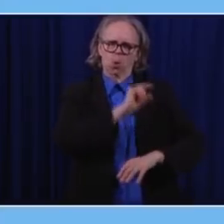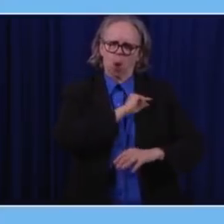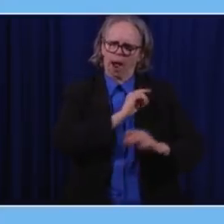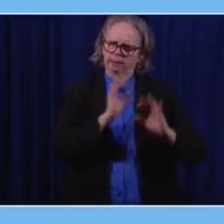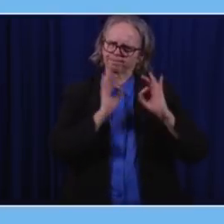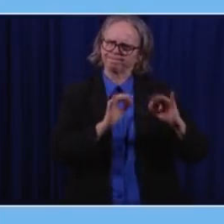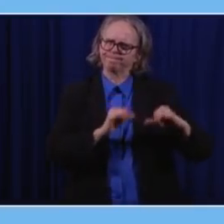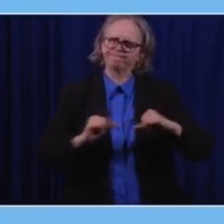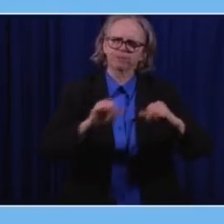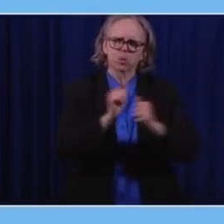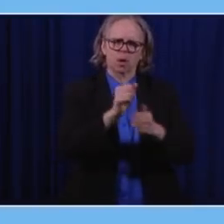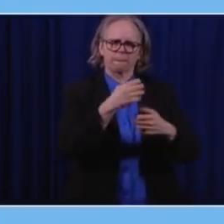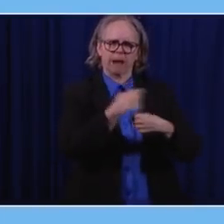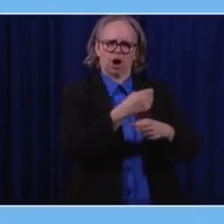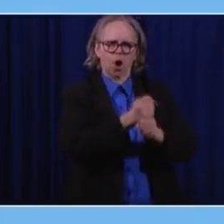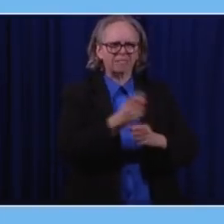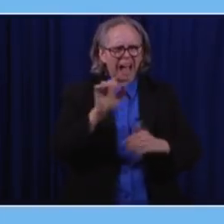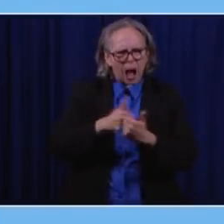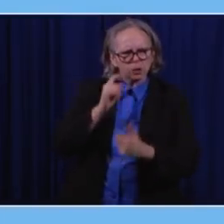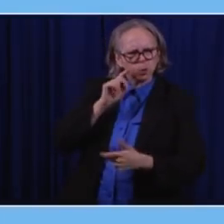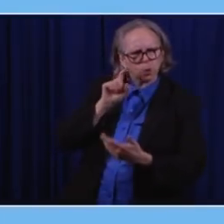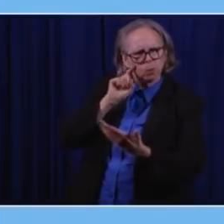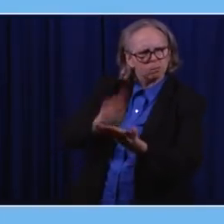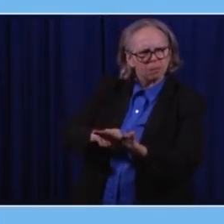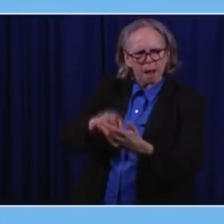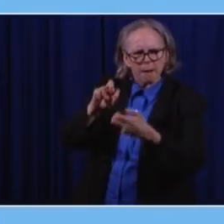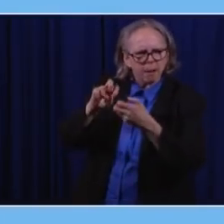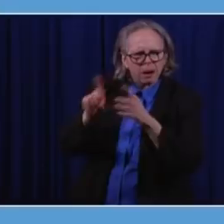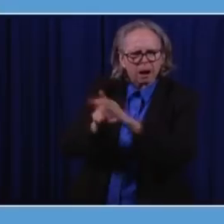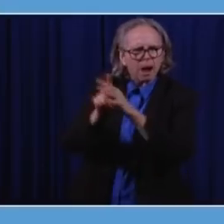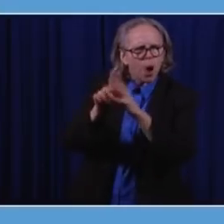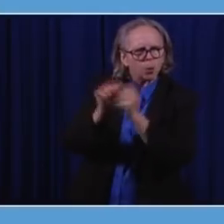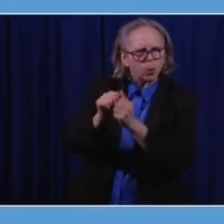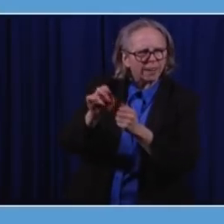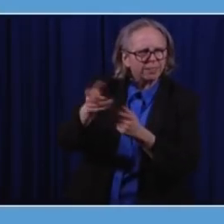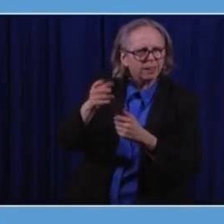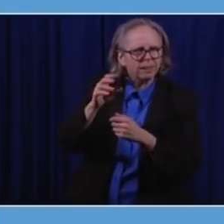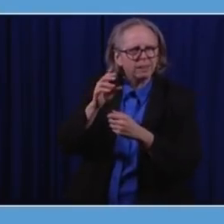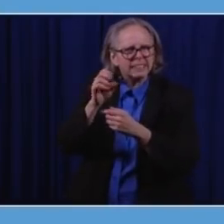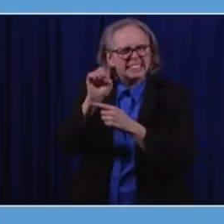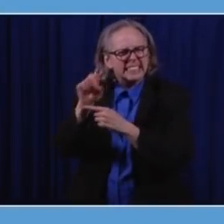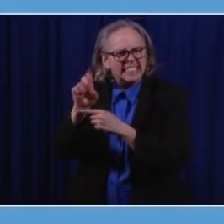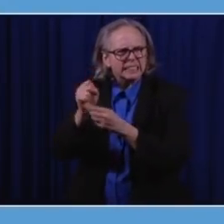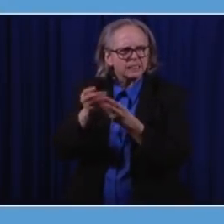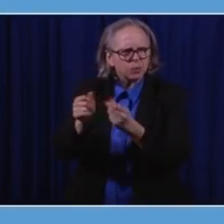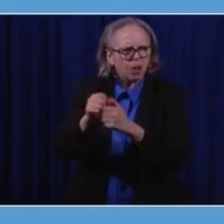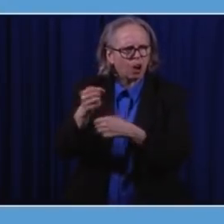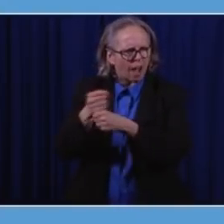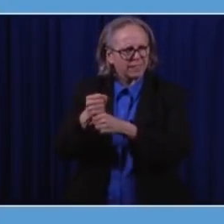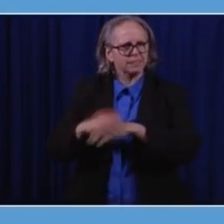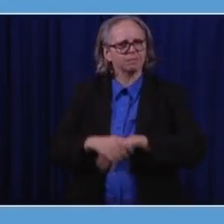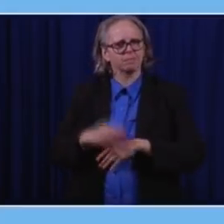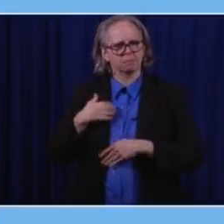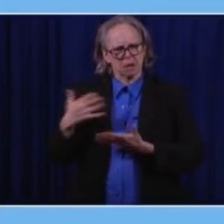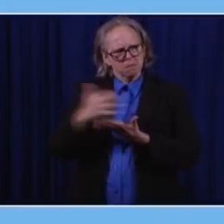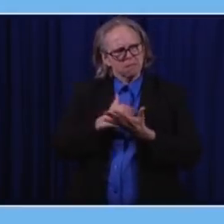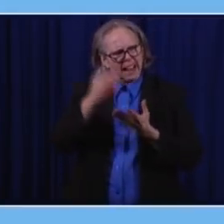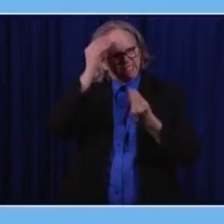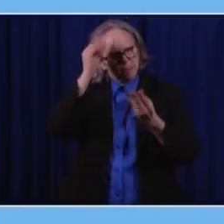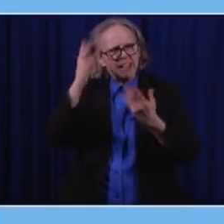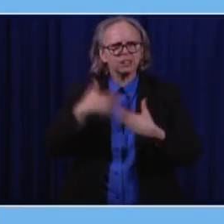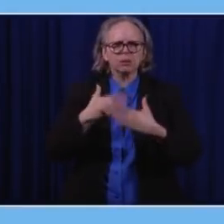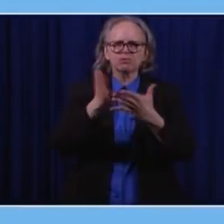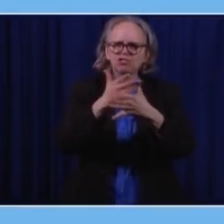inside a coffee. What that does is arm them with the information that they need to make more informed decisions when they're selling the coffee. Take, for